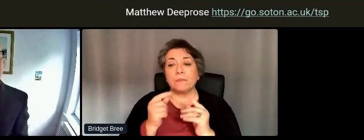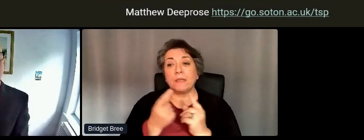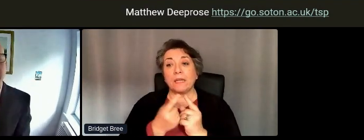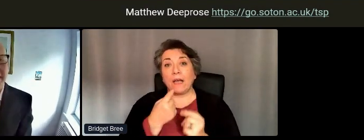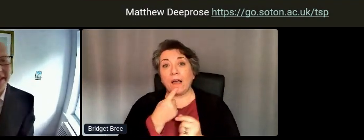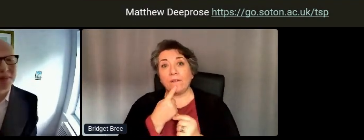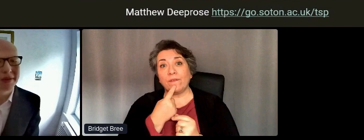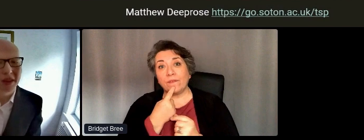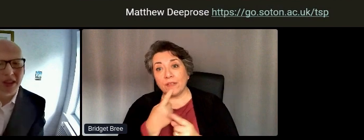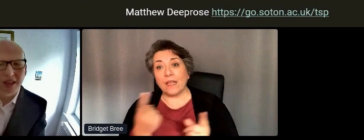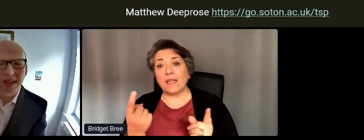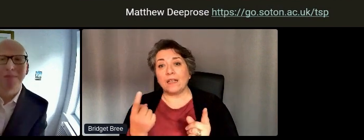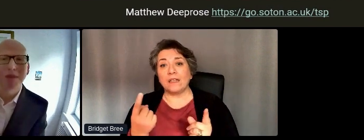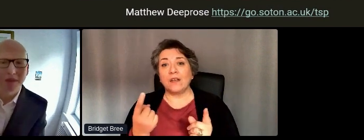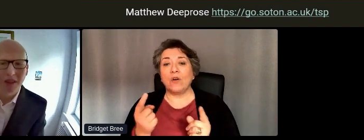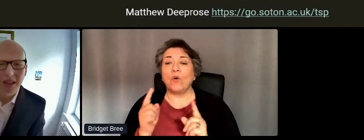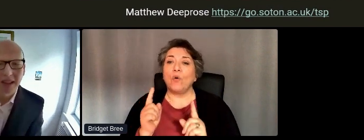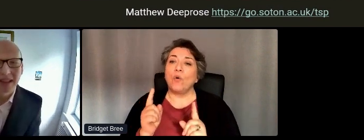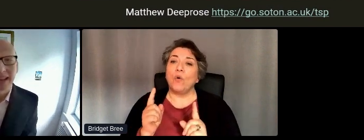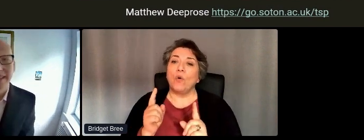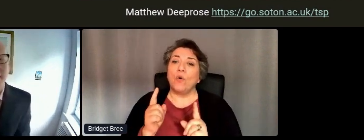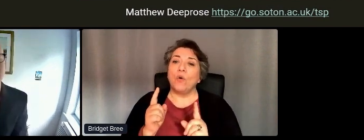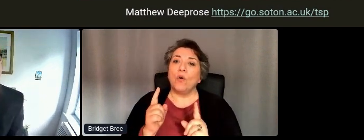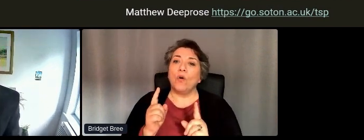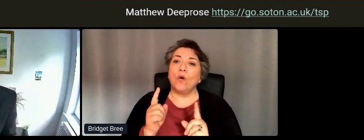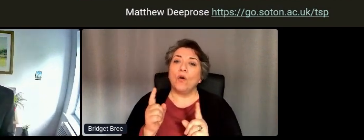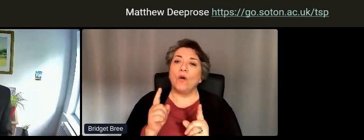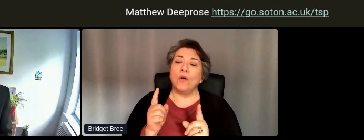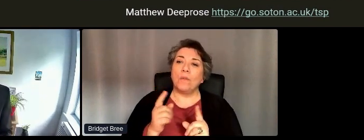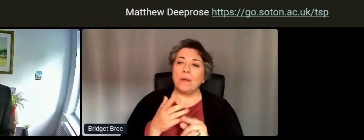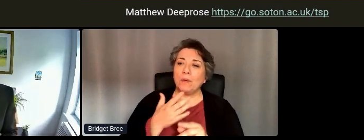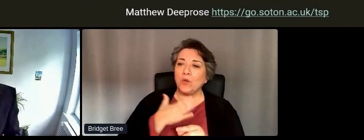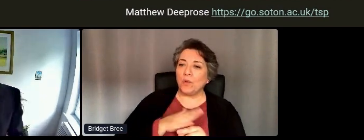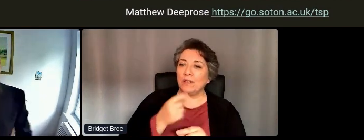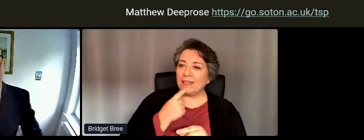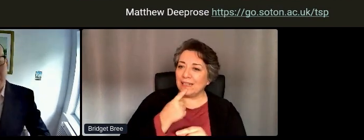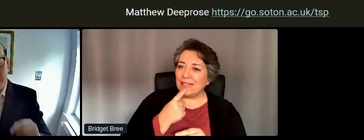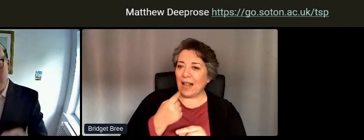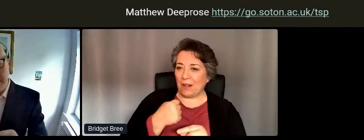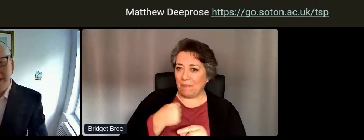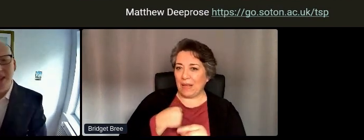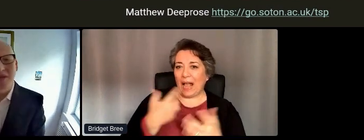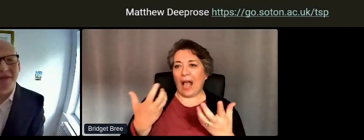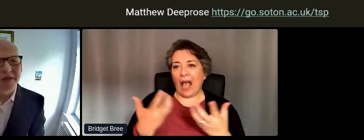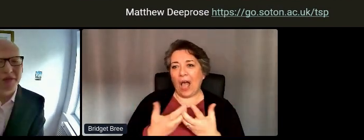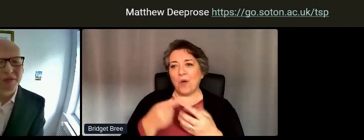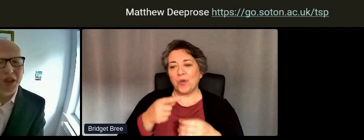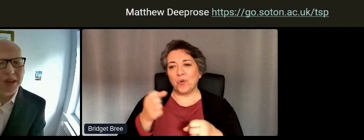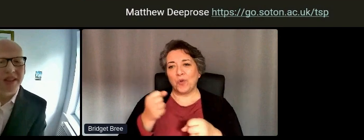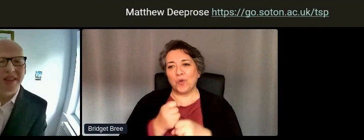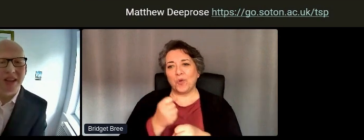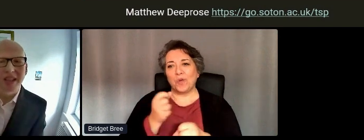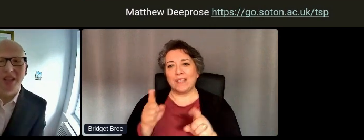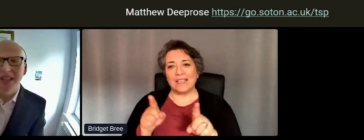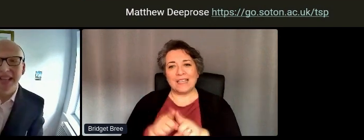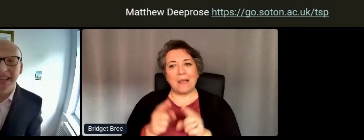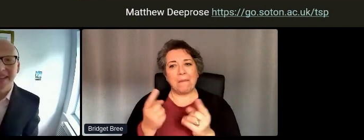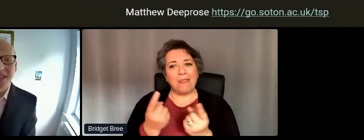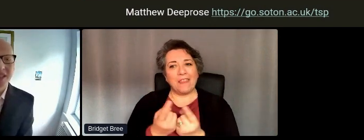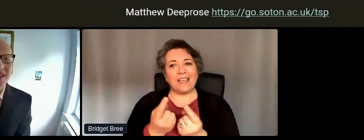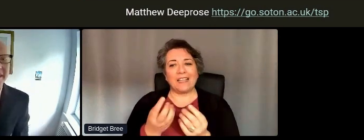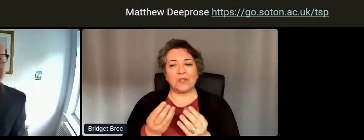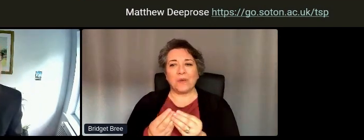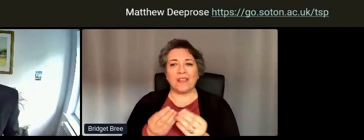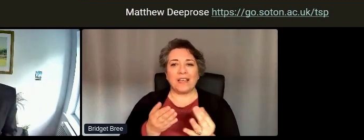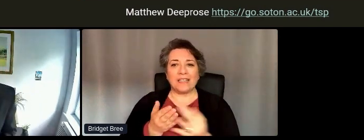approach demystifying, simplifying, and amplifying accessibility at your organization. Before I start reviewing the Slido, the